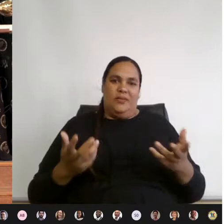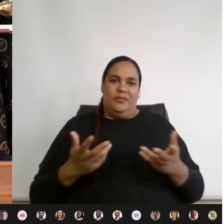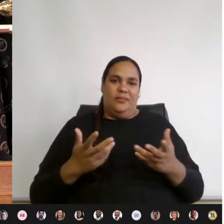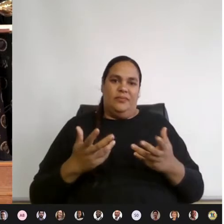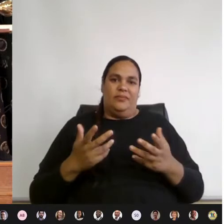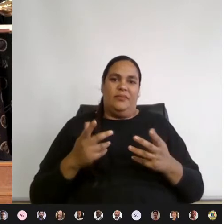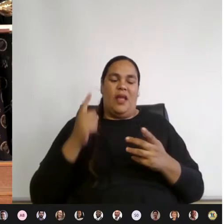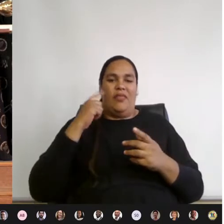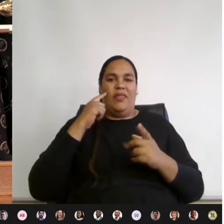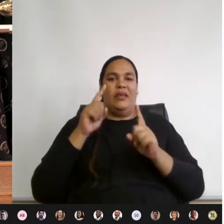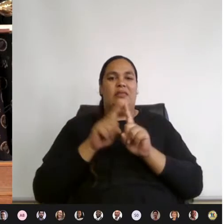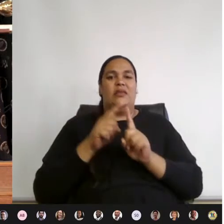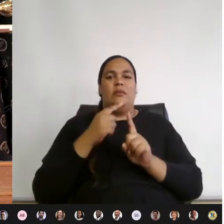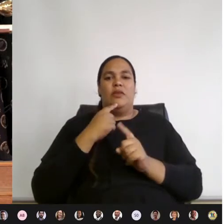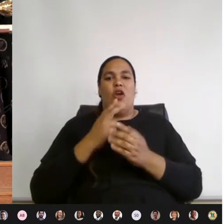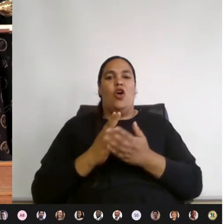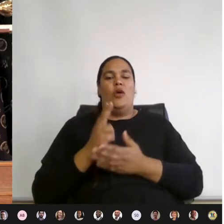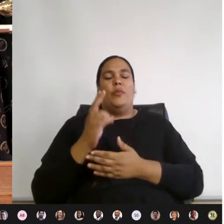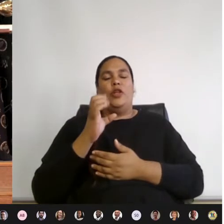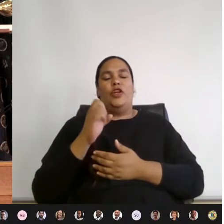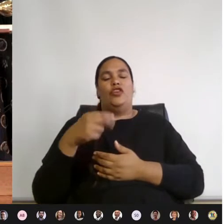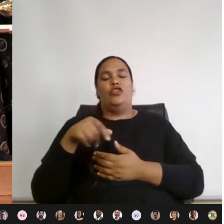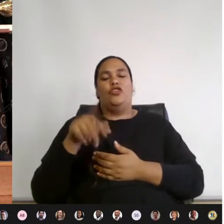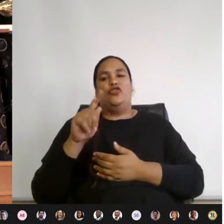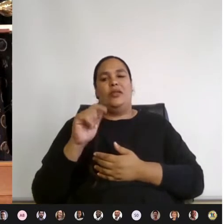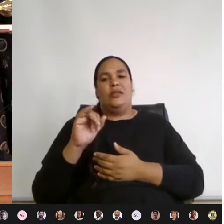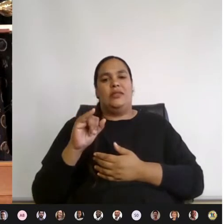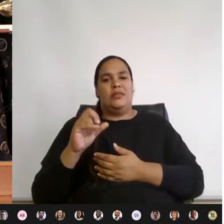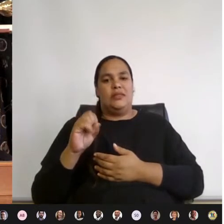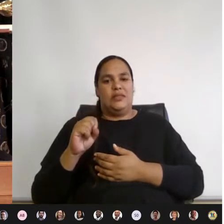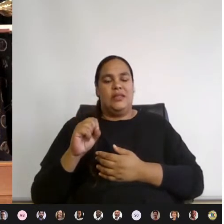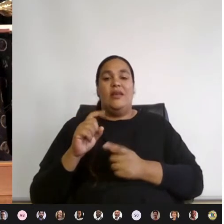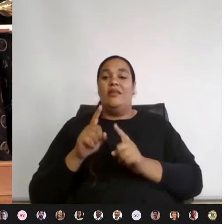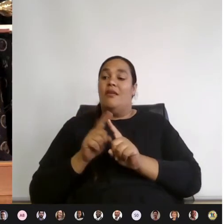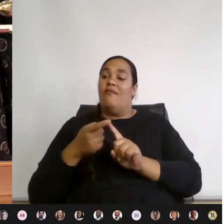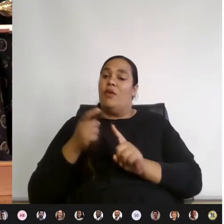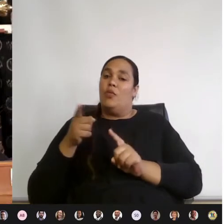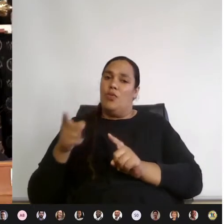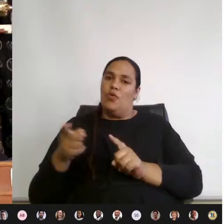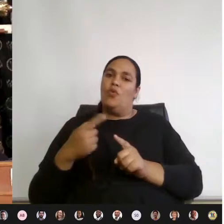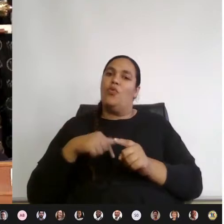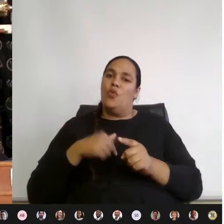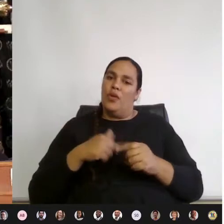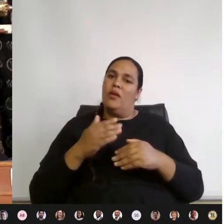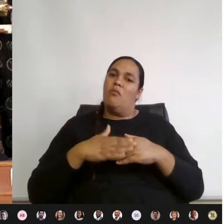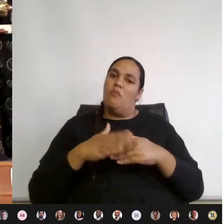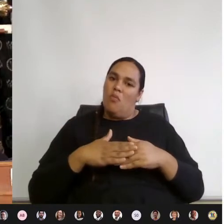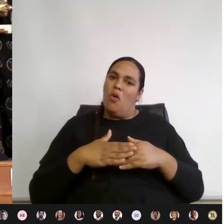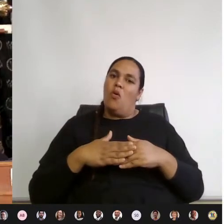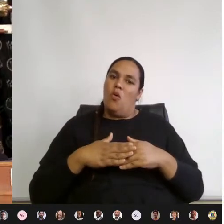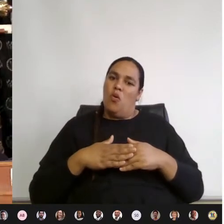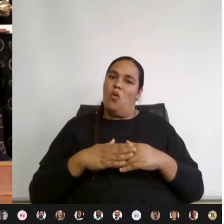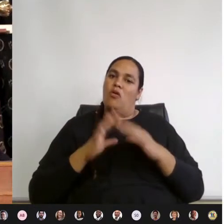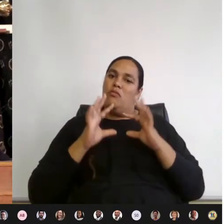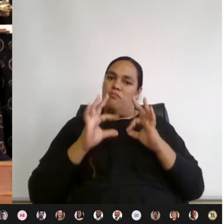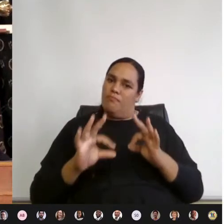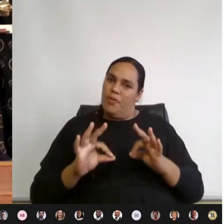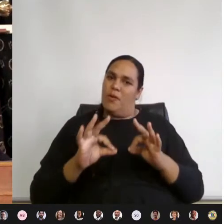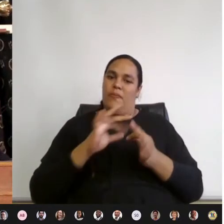said by the Honourable Christians, I think also by you, let's get more